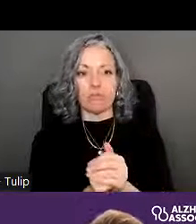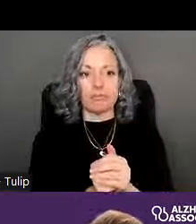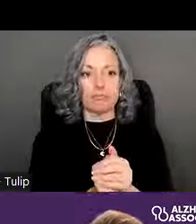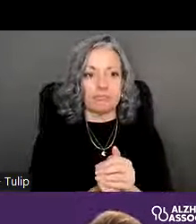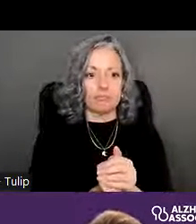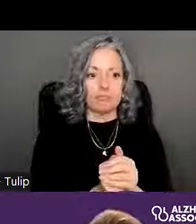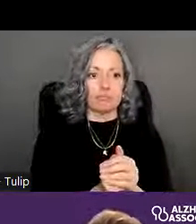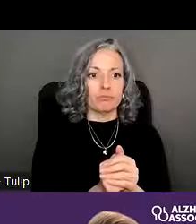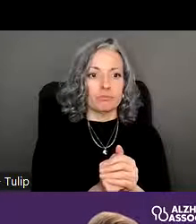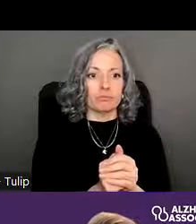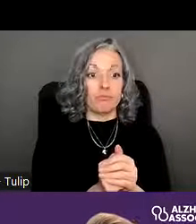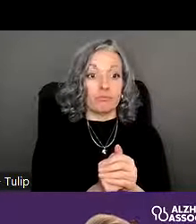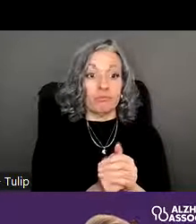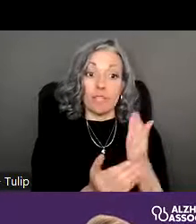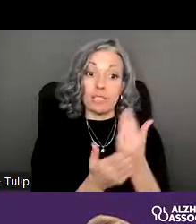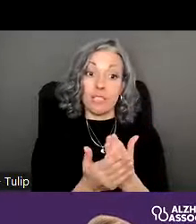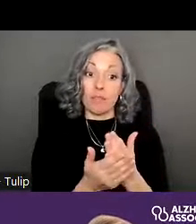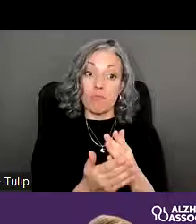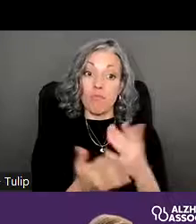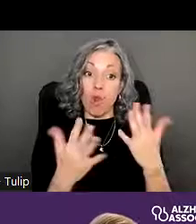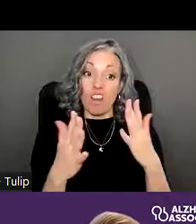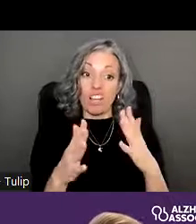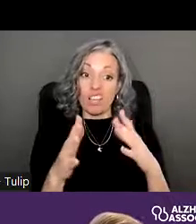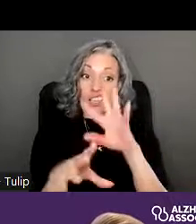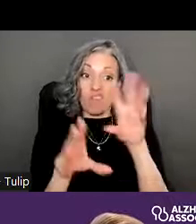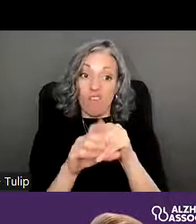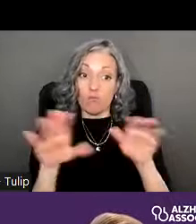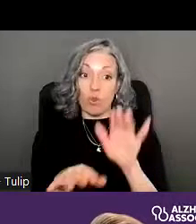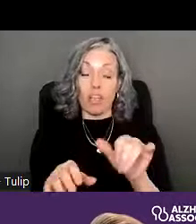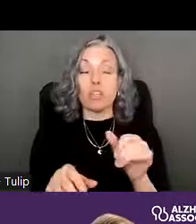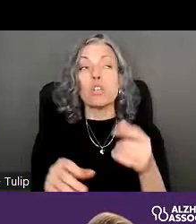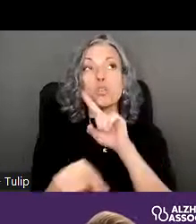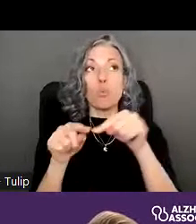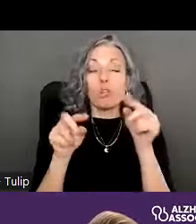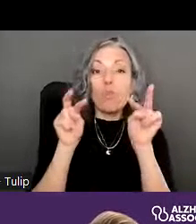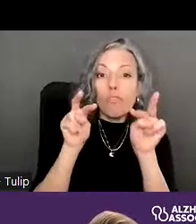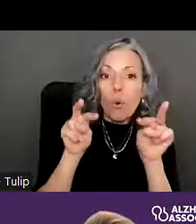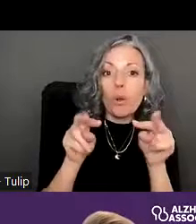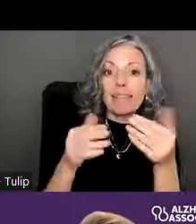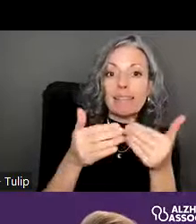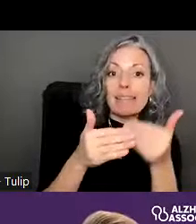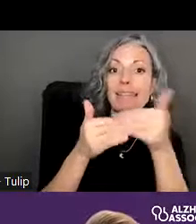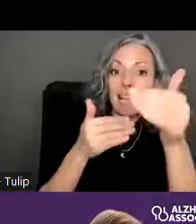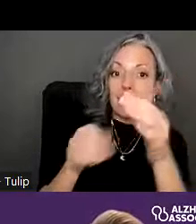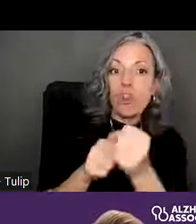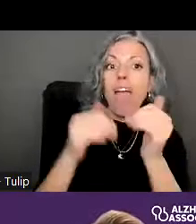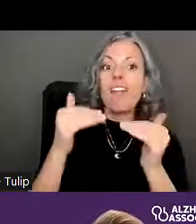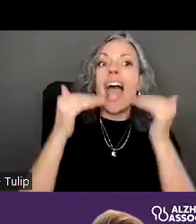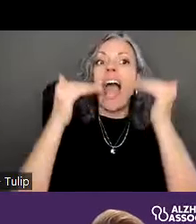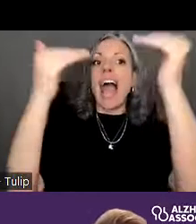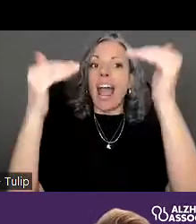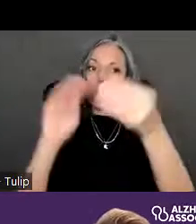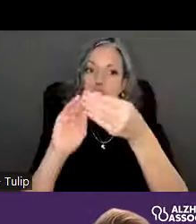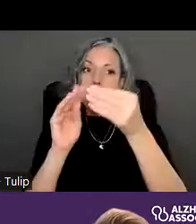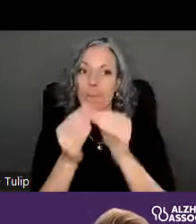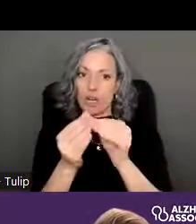has already committed to doing that for us. So when you look for it next year, we'll have a different higher bill number